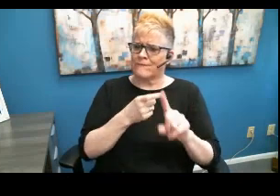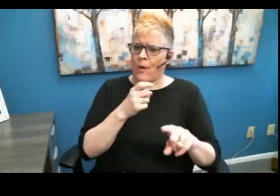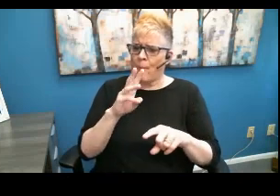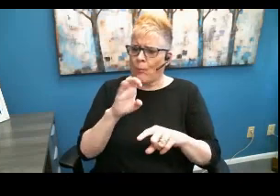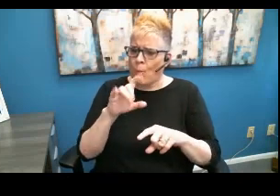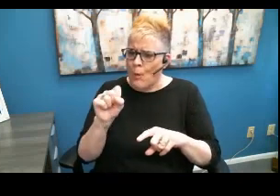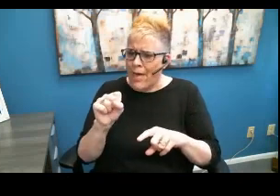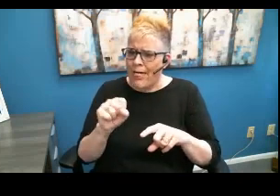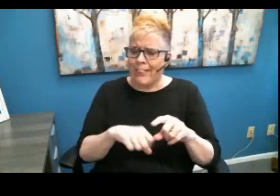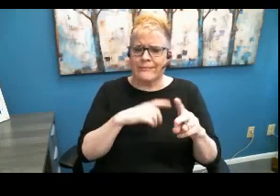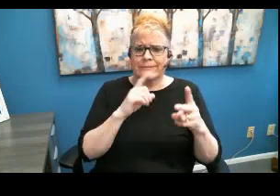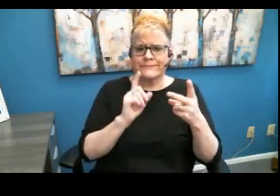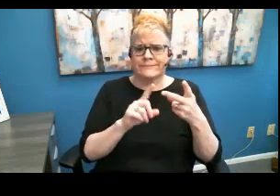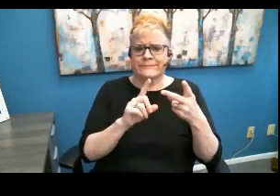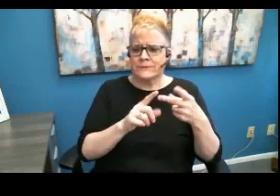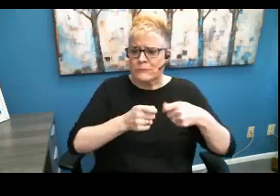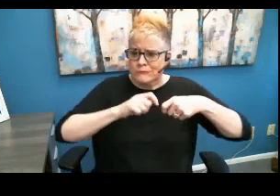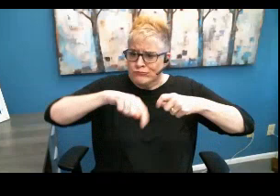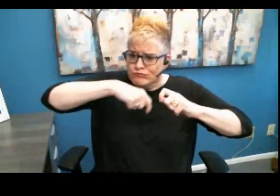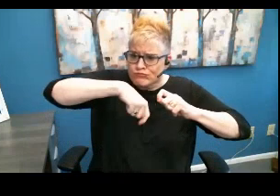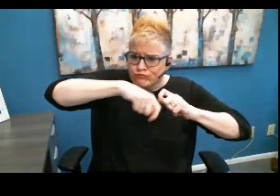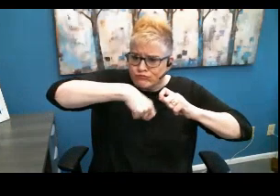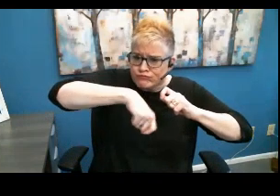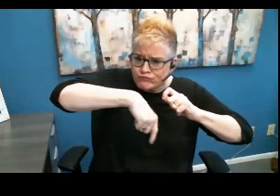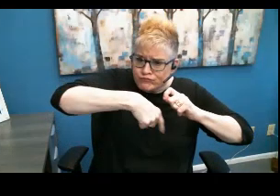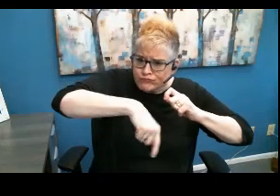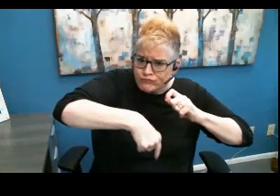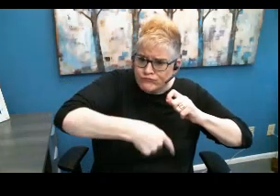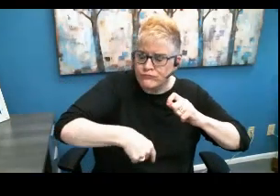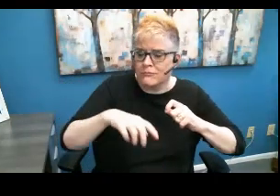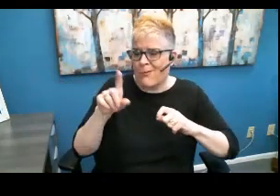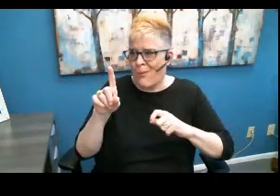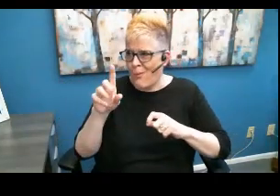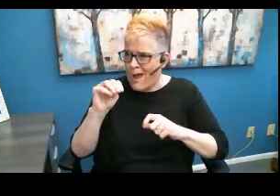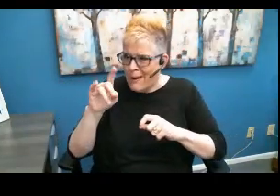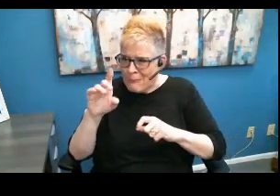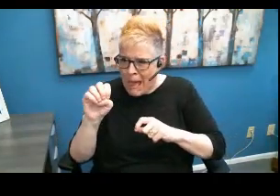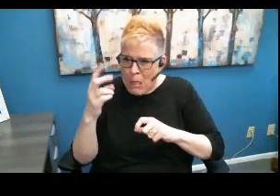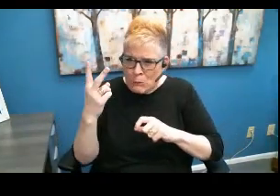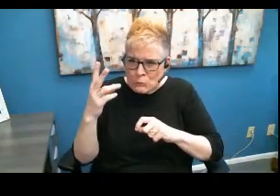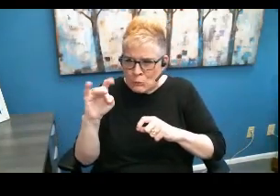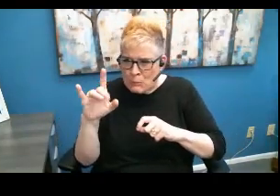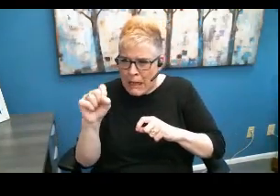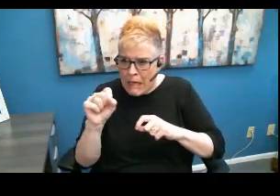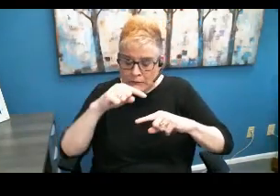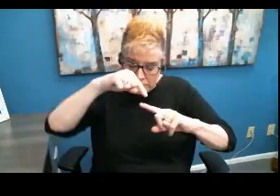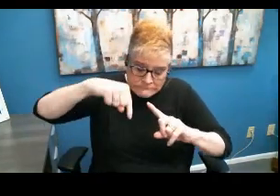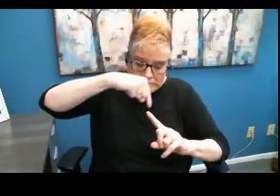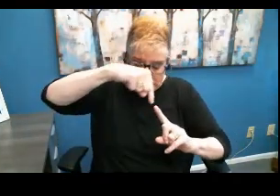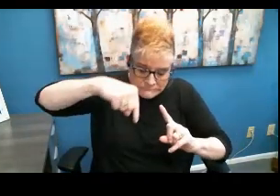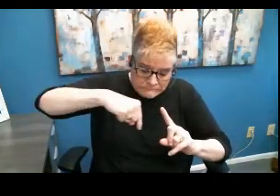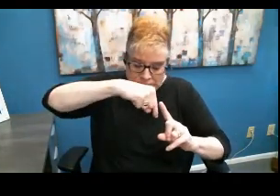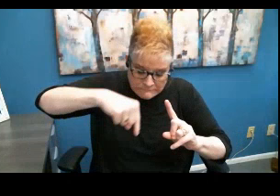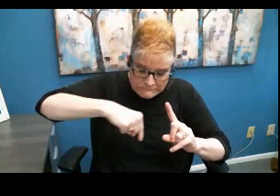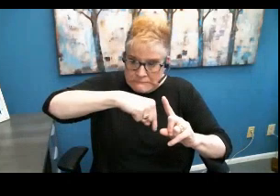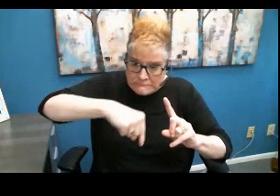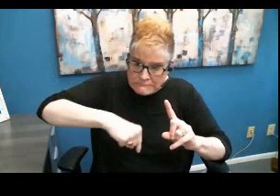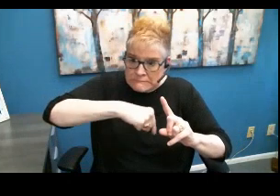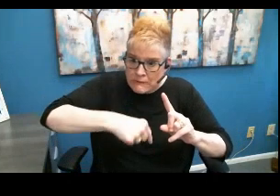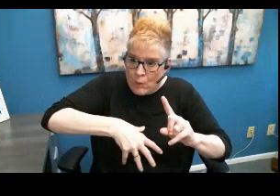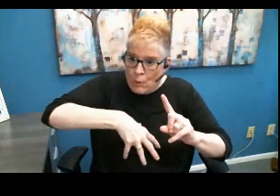wells that are drilled down, maybe even a mile or 2 underground, and they bring